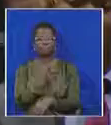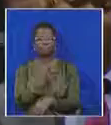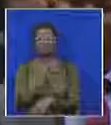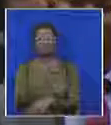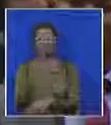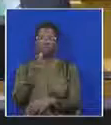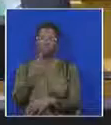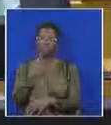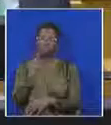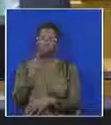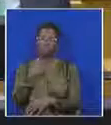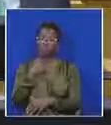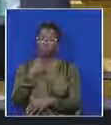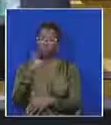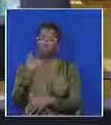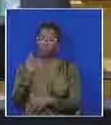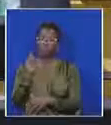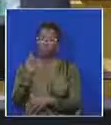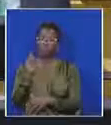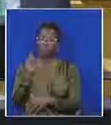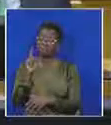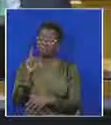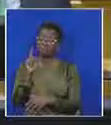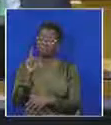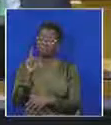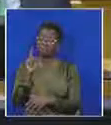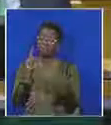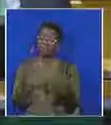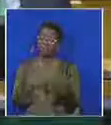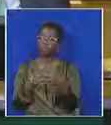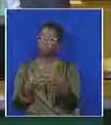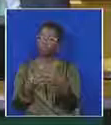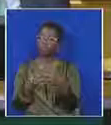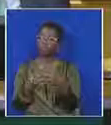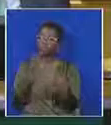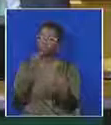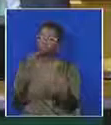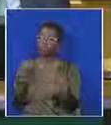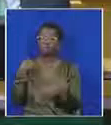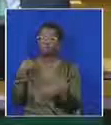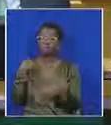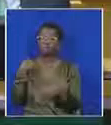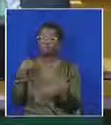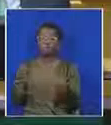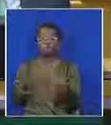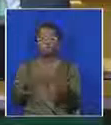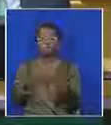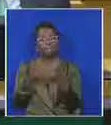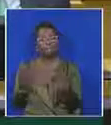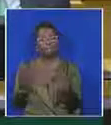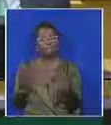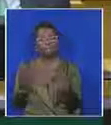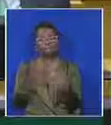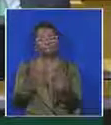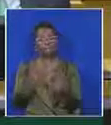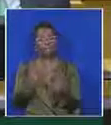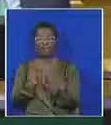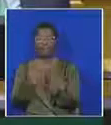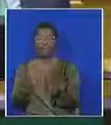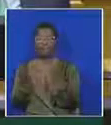interesting question myself. What did he do when the apartheid regime was slaughtering our